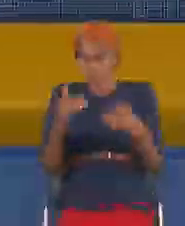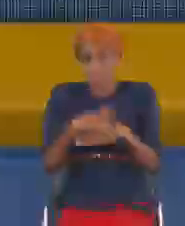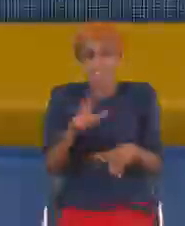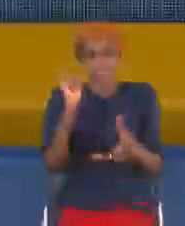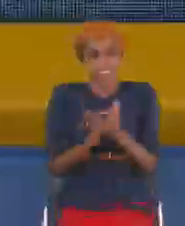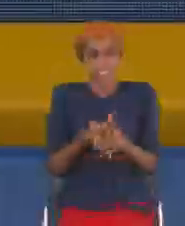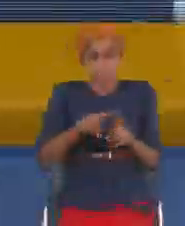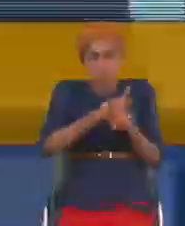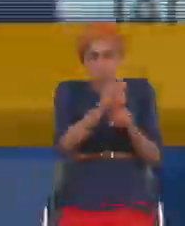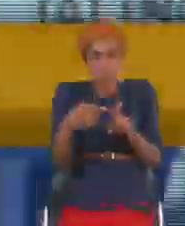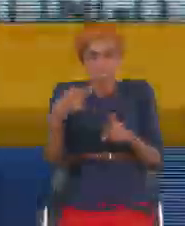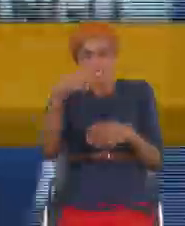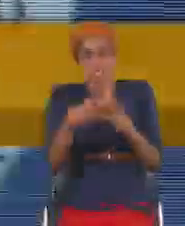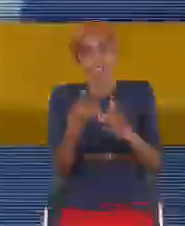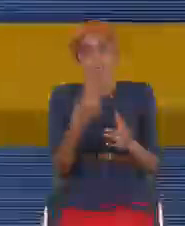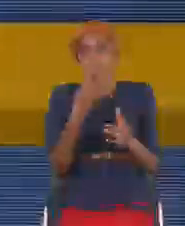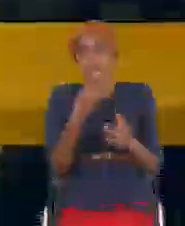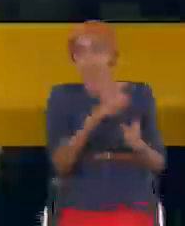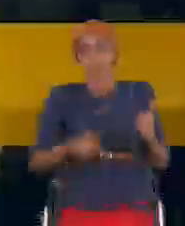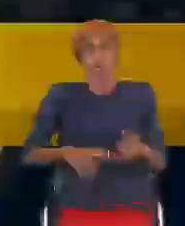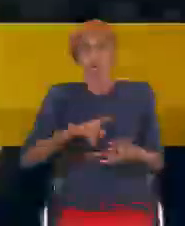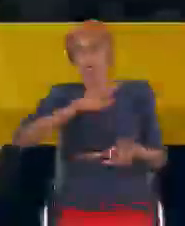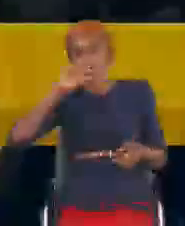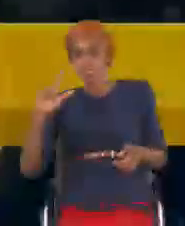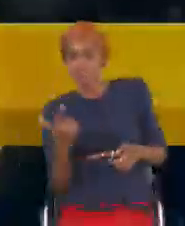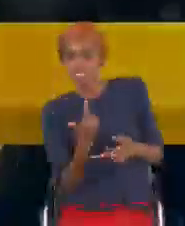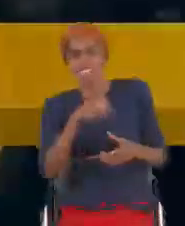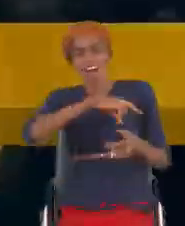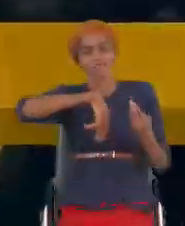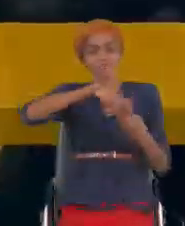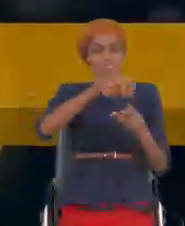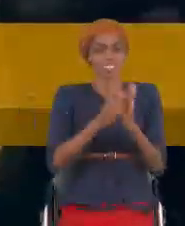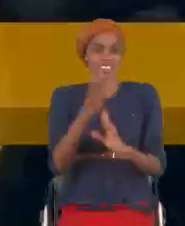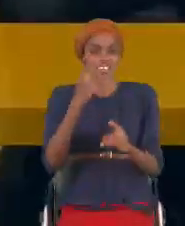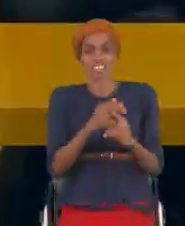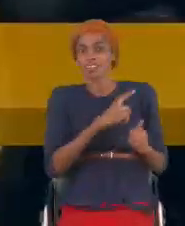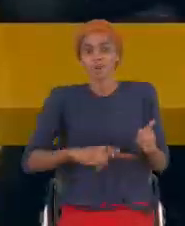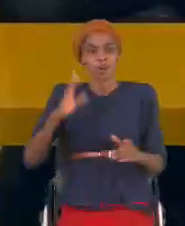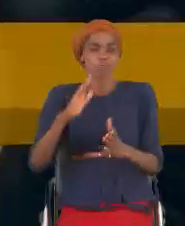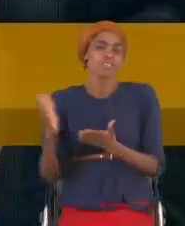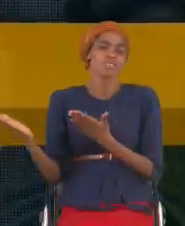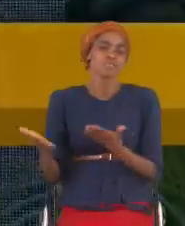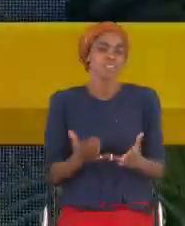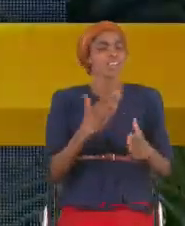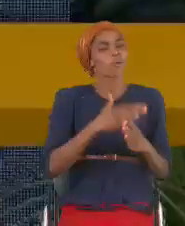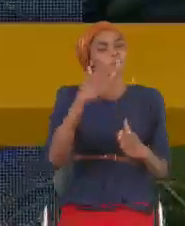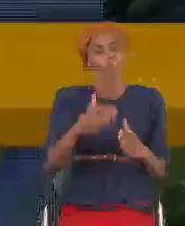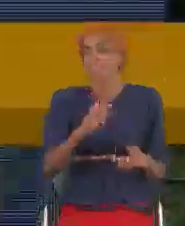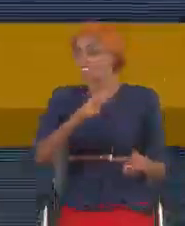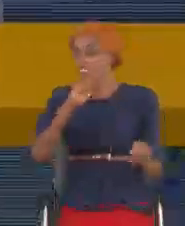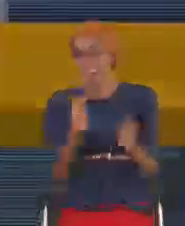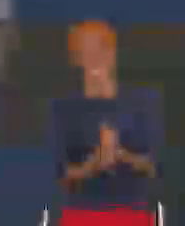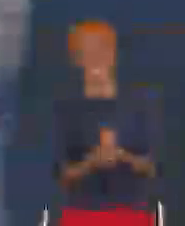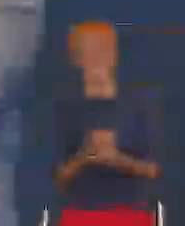your tongue, the Lord will turn it around. The Lord will bring a complete change. And